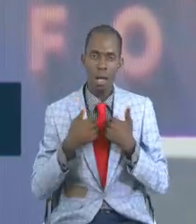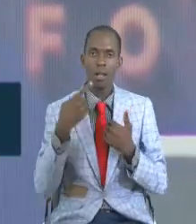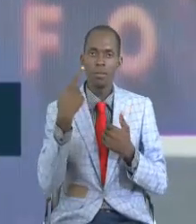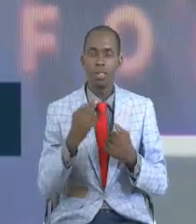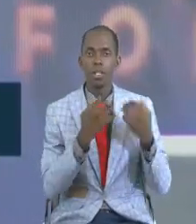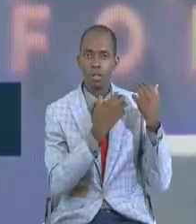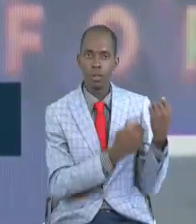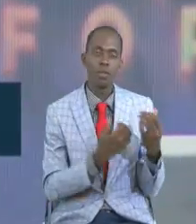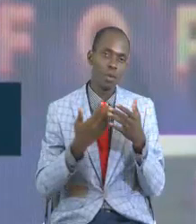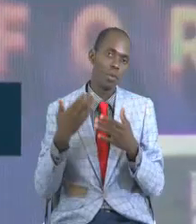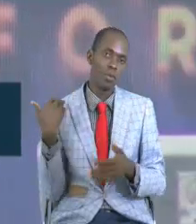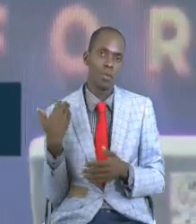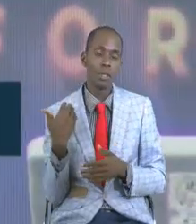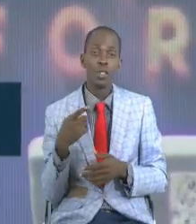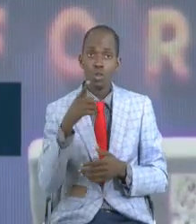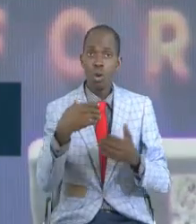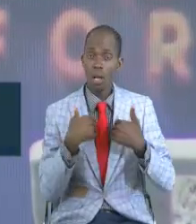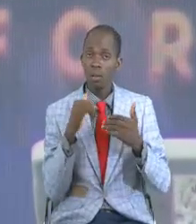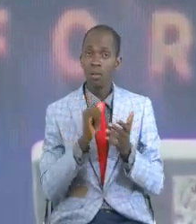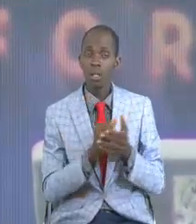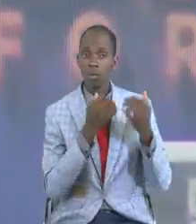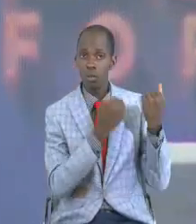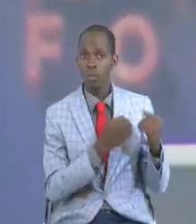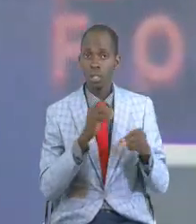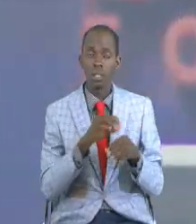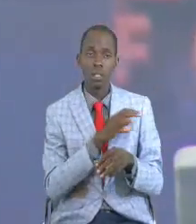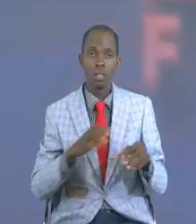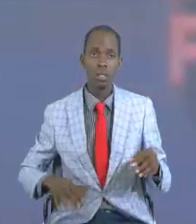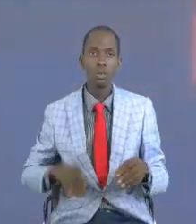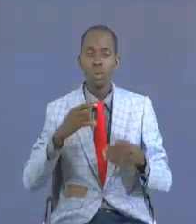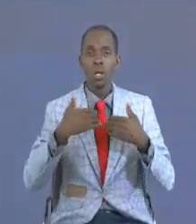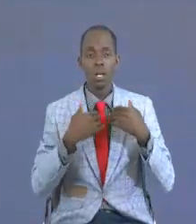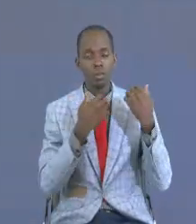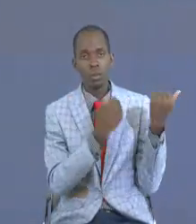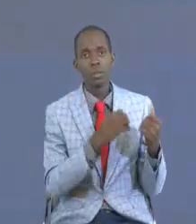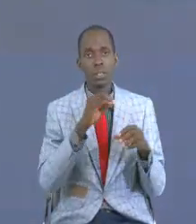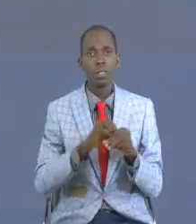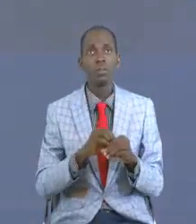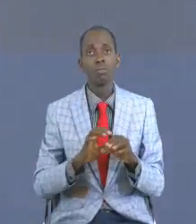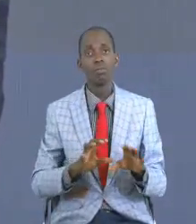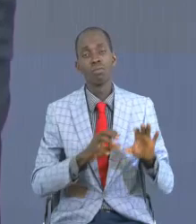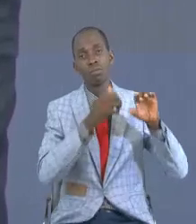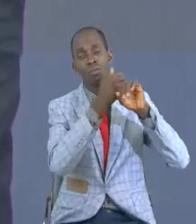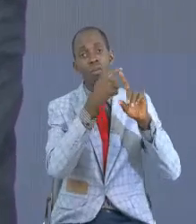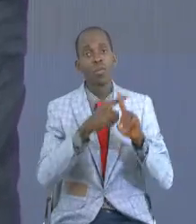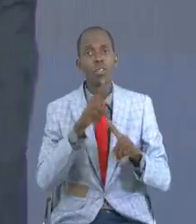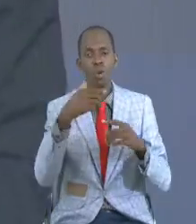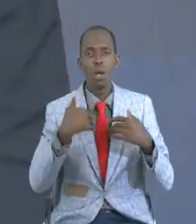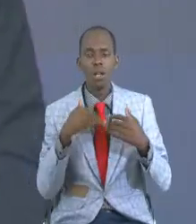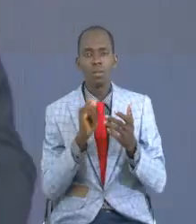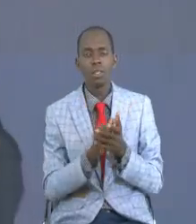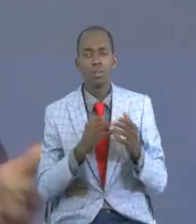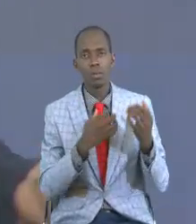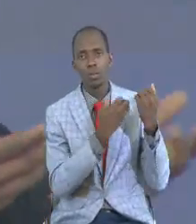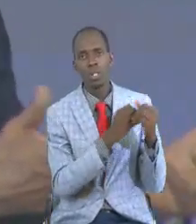it says, you have that confidence in Christ. You have the confidence in Calvary. You have the confidence in everything he has